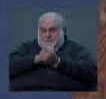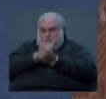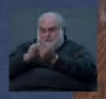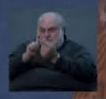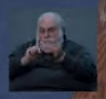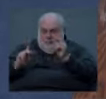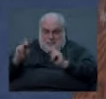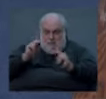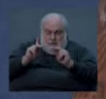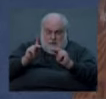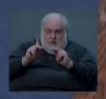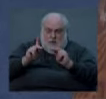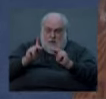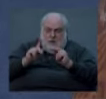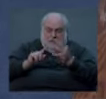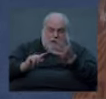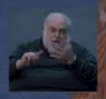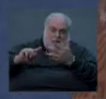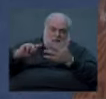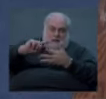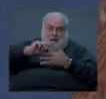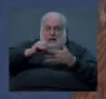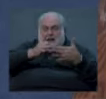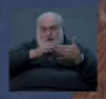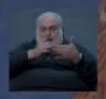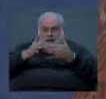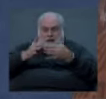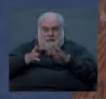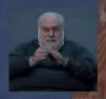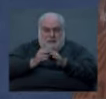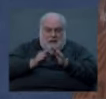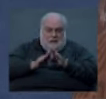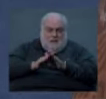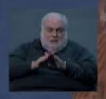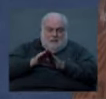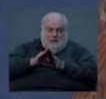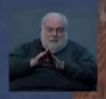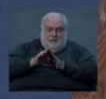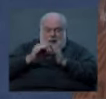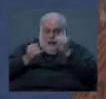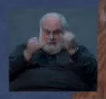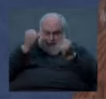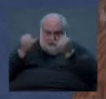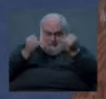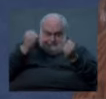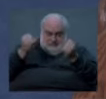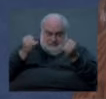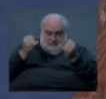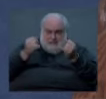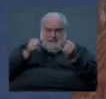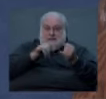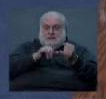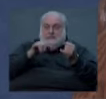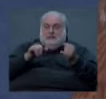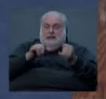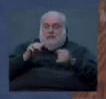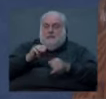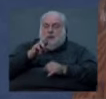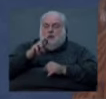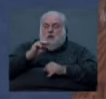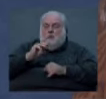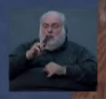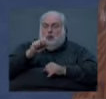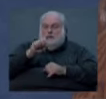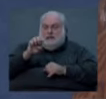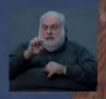the neighborhoods, go through and facilitate meetings and come up with, you know, the ideas, just like, you know, Mr. Muse presented